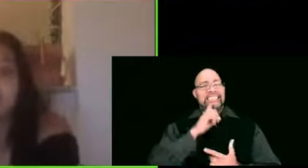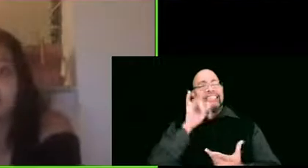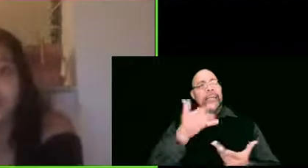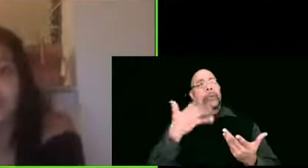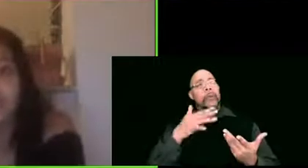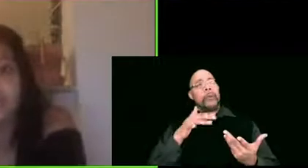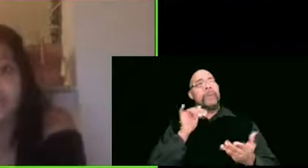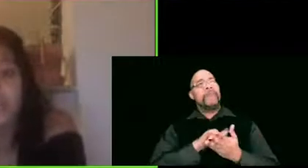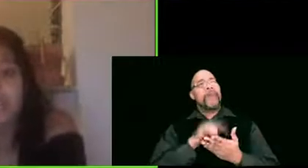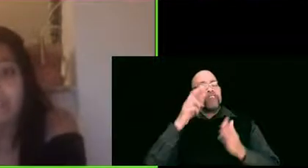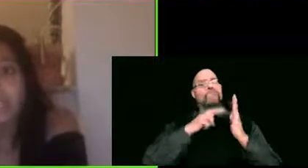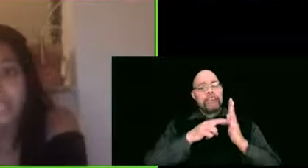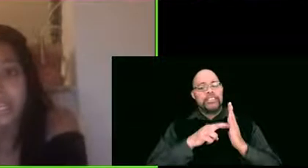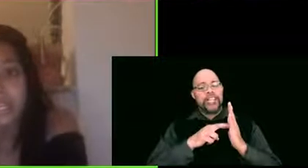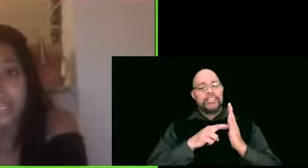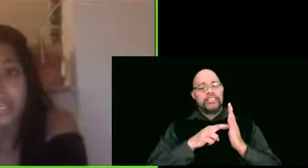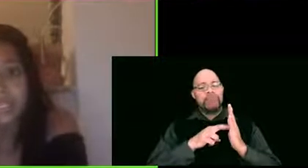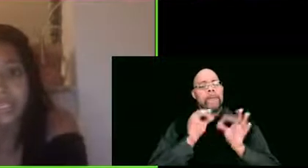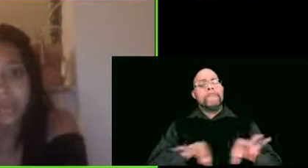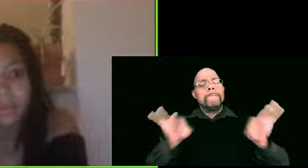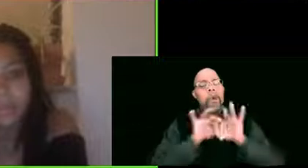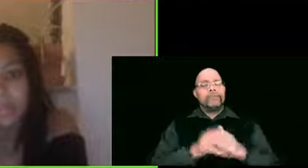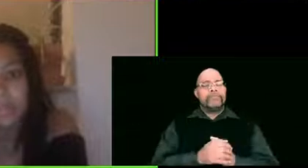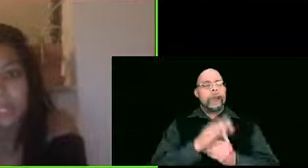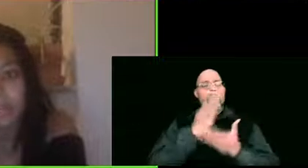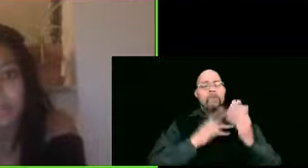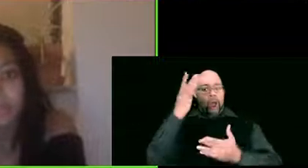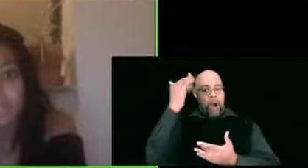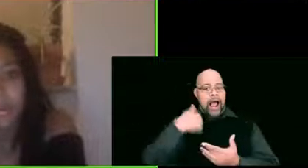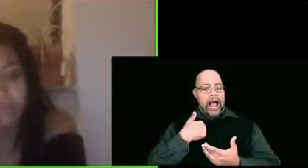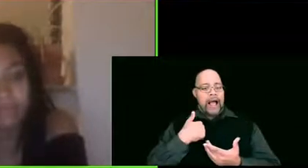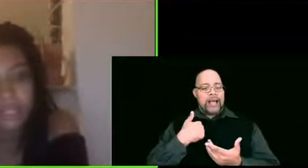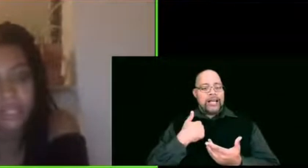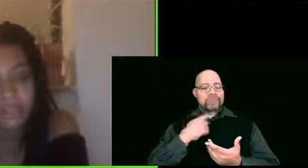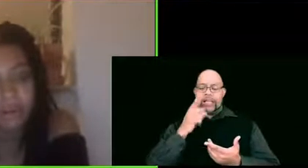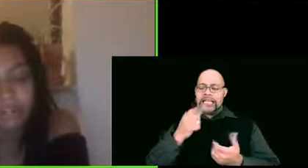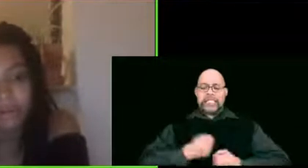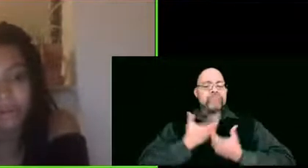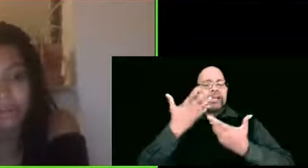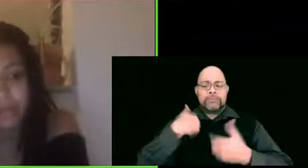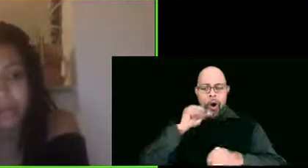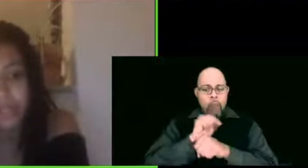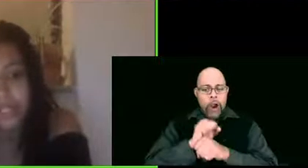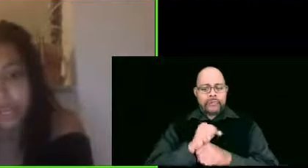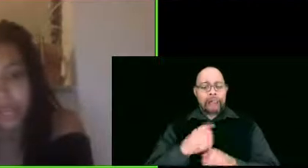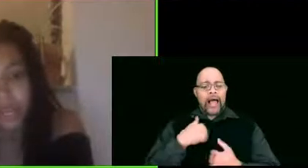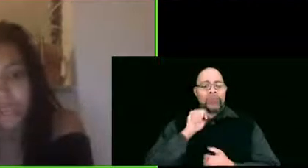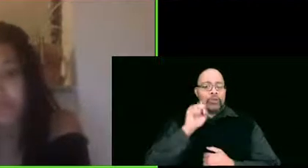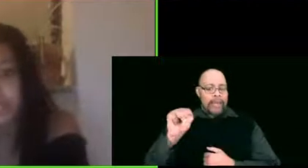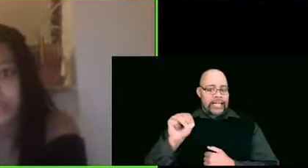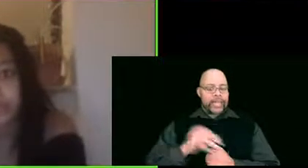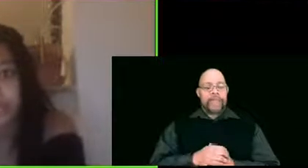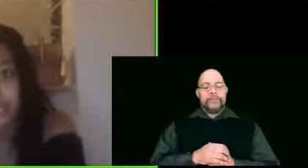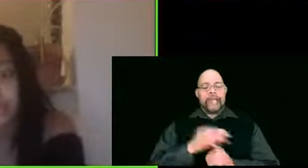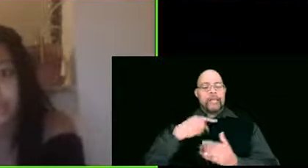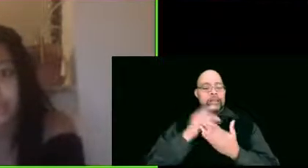It's a tricky one. I think representation is so important, and it's a part of the reason why I've always been so vocal about the work that I do over